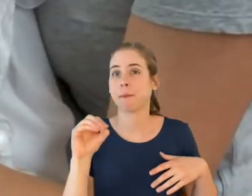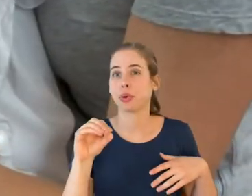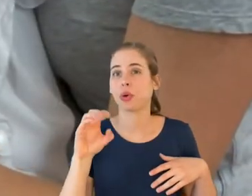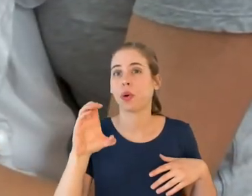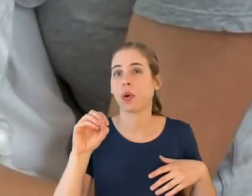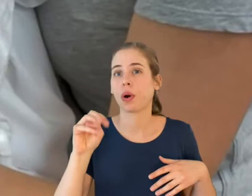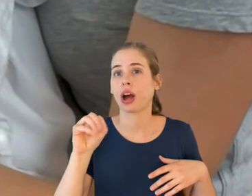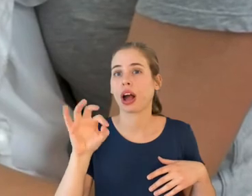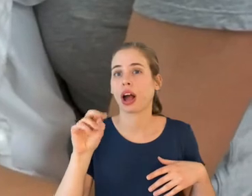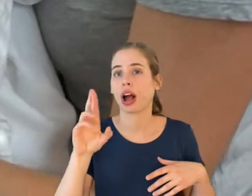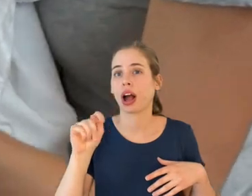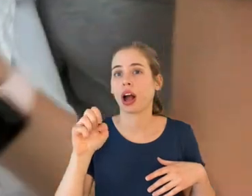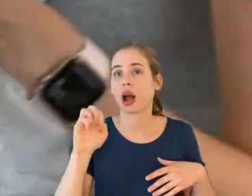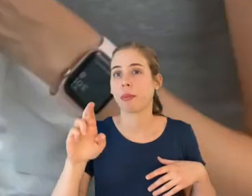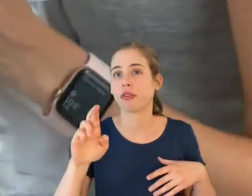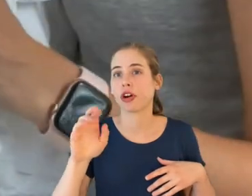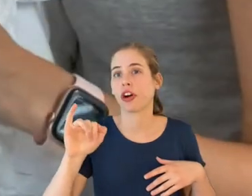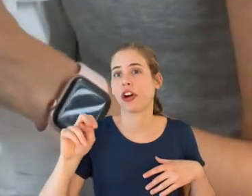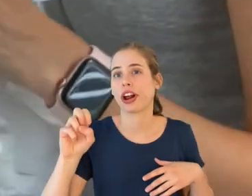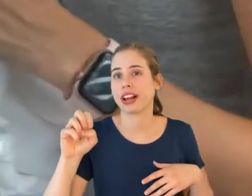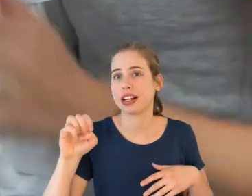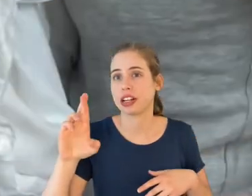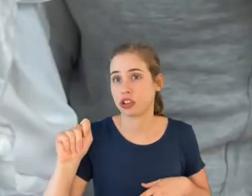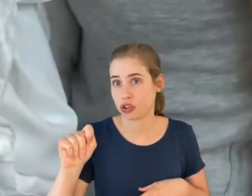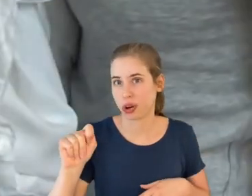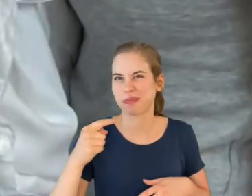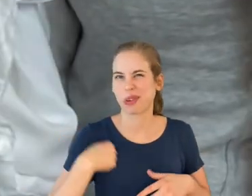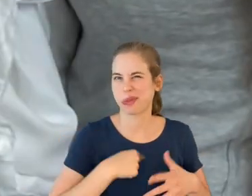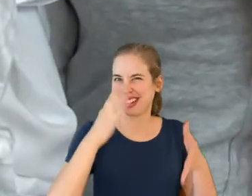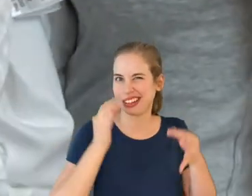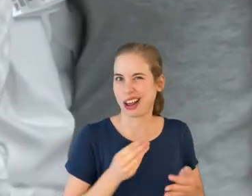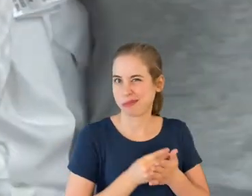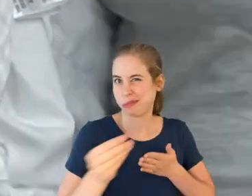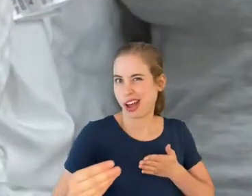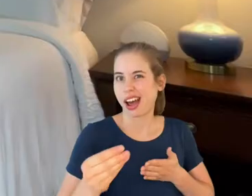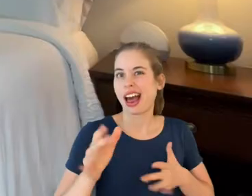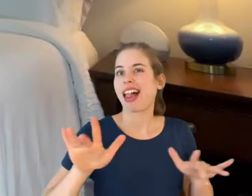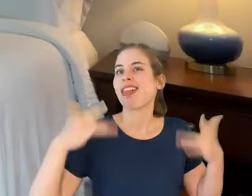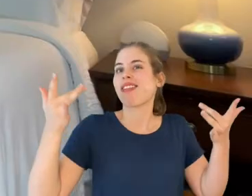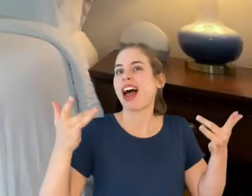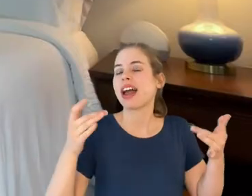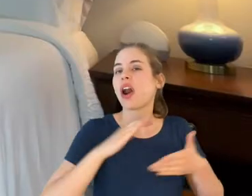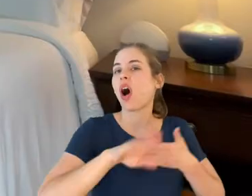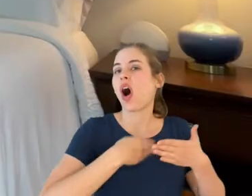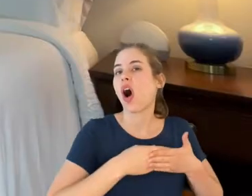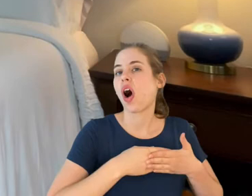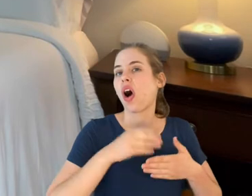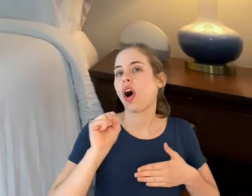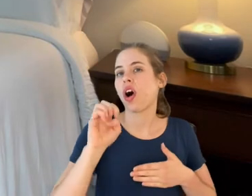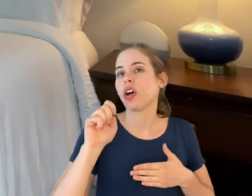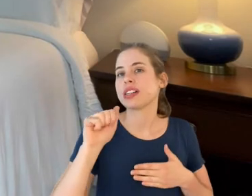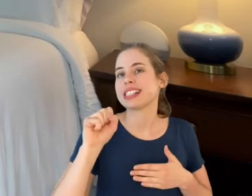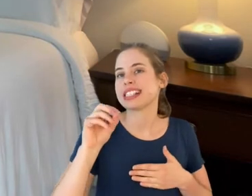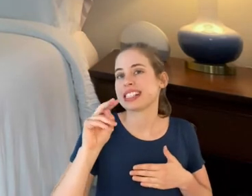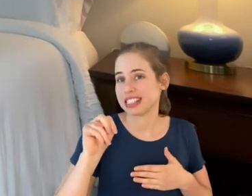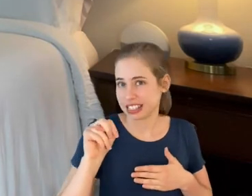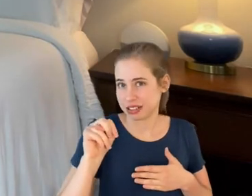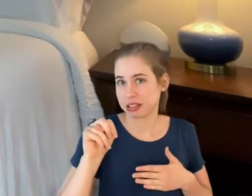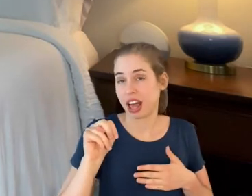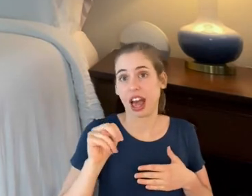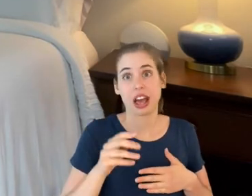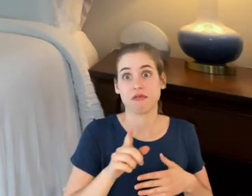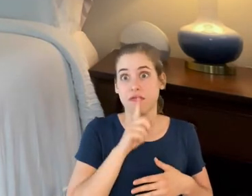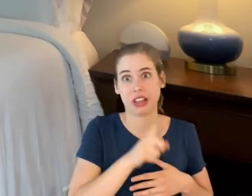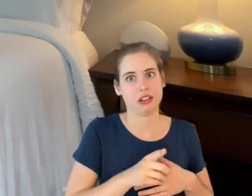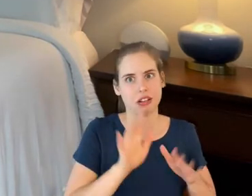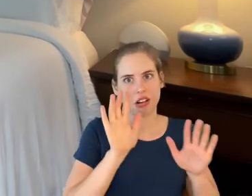comforter insert. We did opt for the light all season one, and it's been really fantastic. But the feel